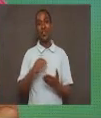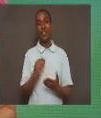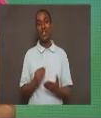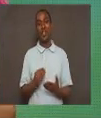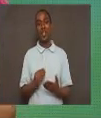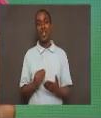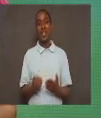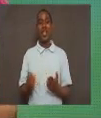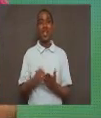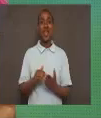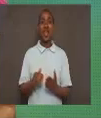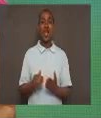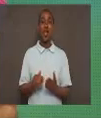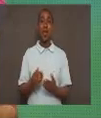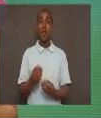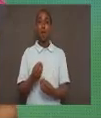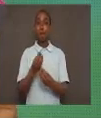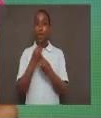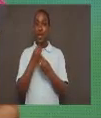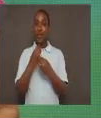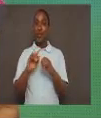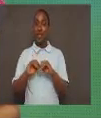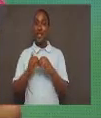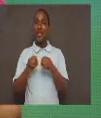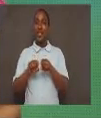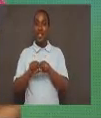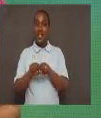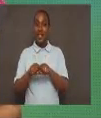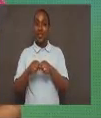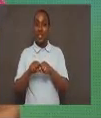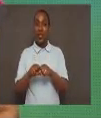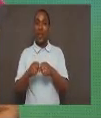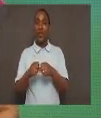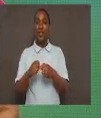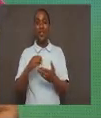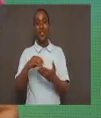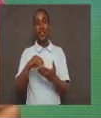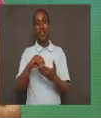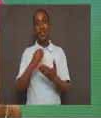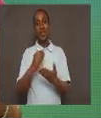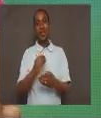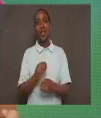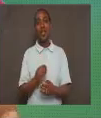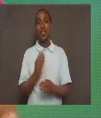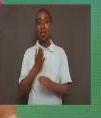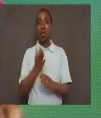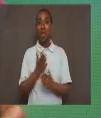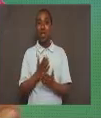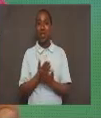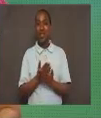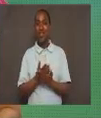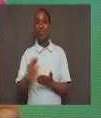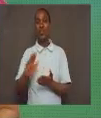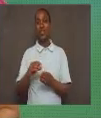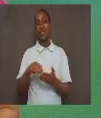well. We learned how the broken down food molecules are spread